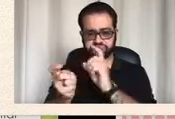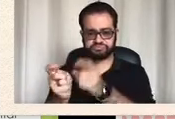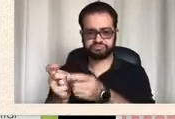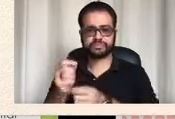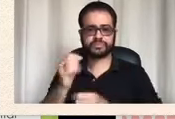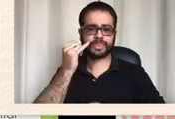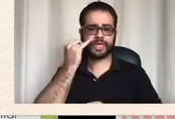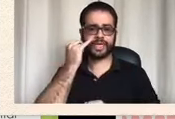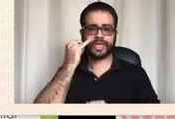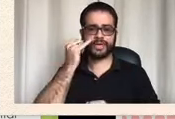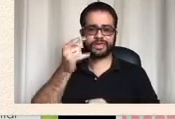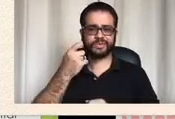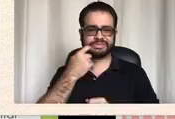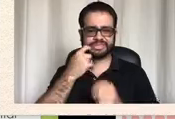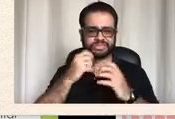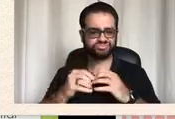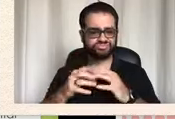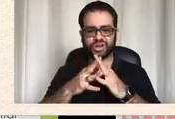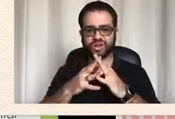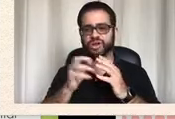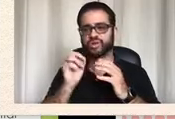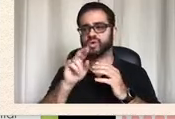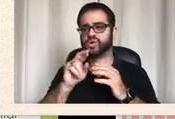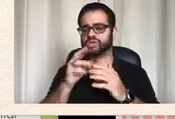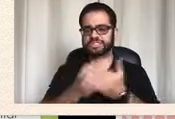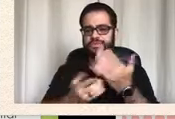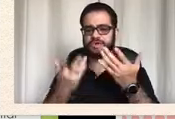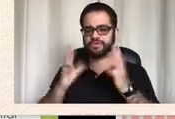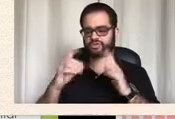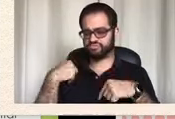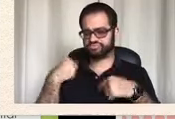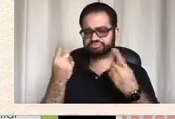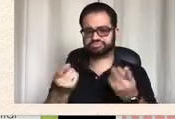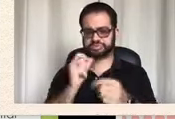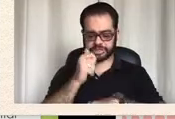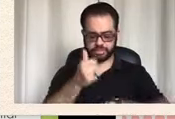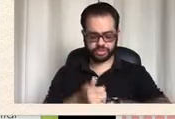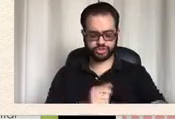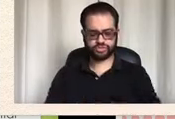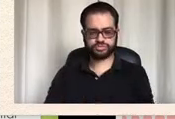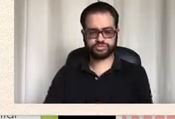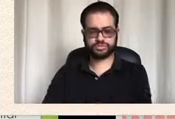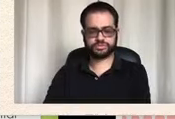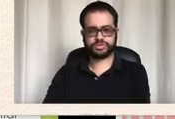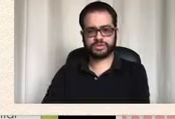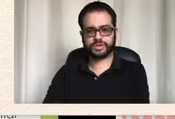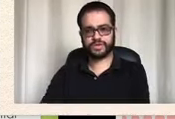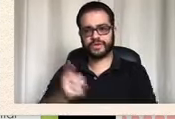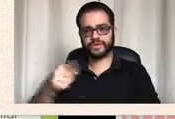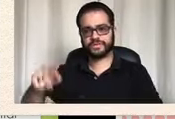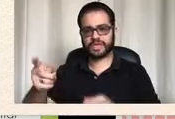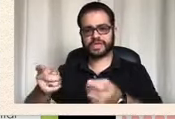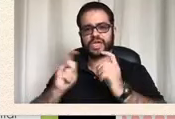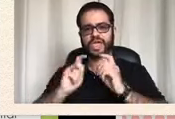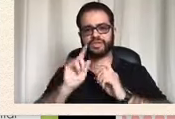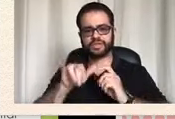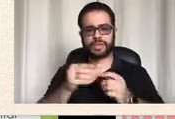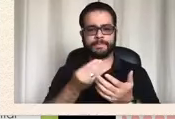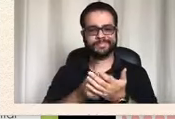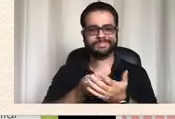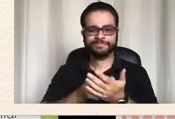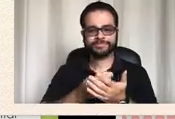starting or some of us were already established, and they gave us these grants to start groups in